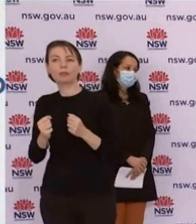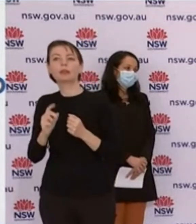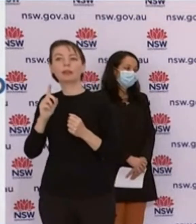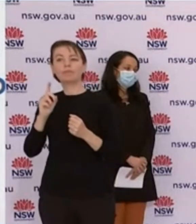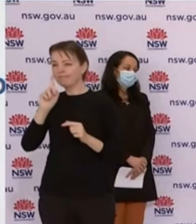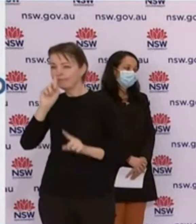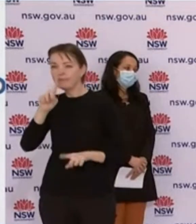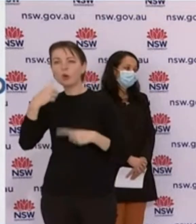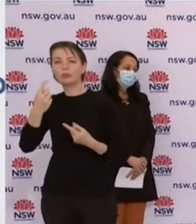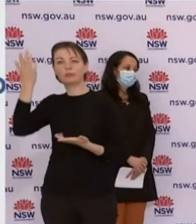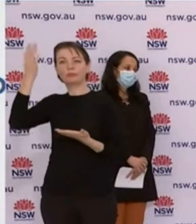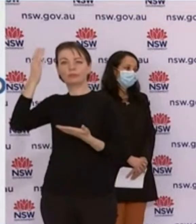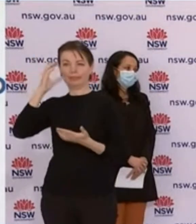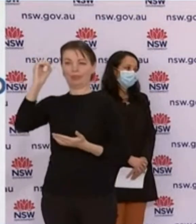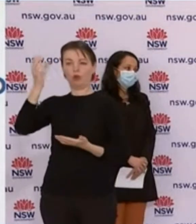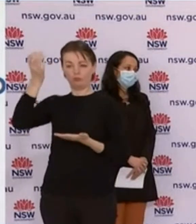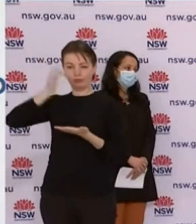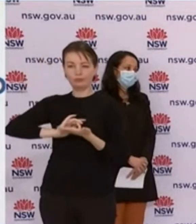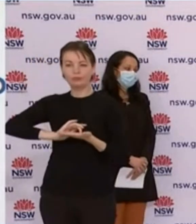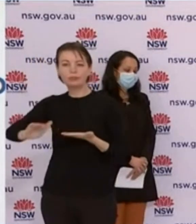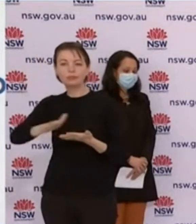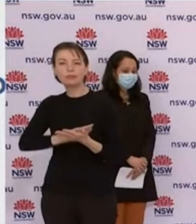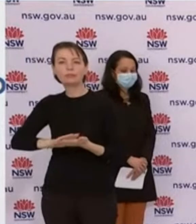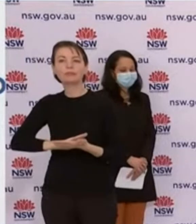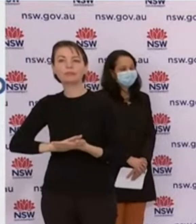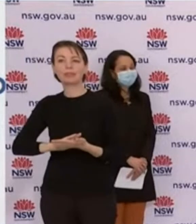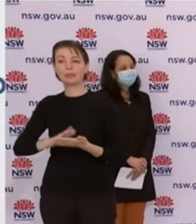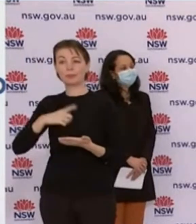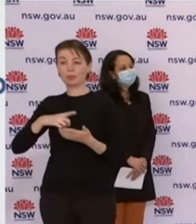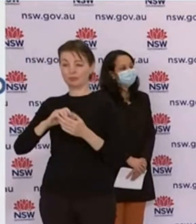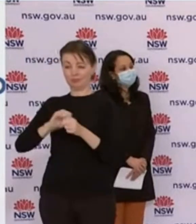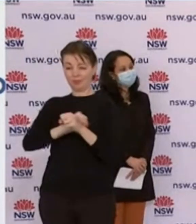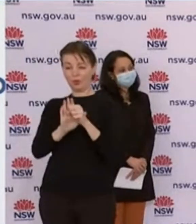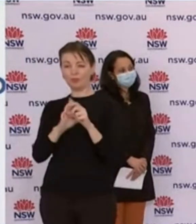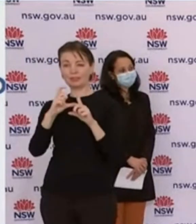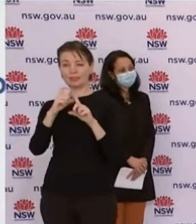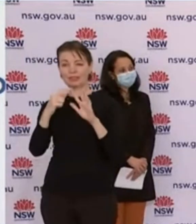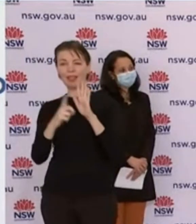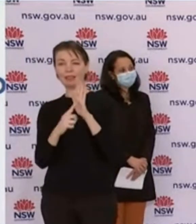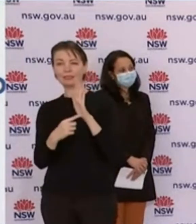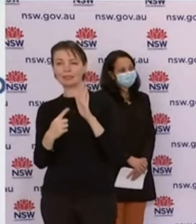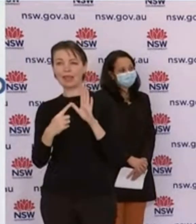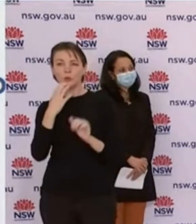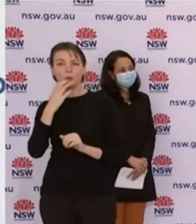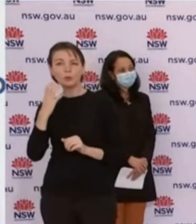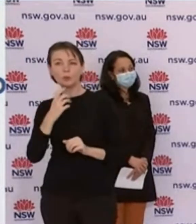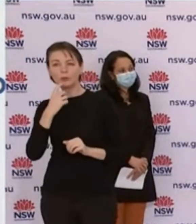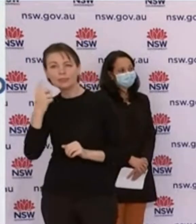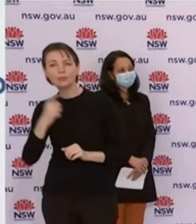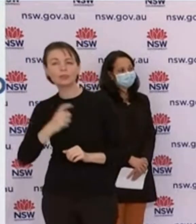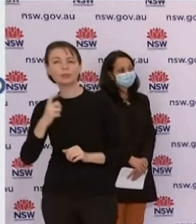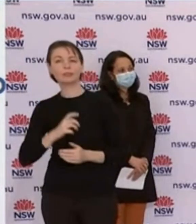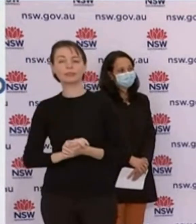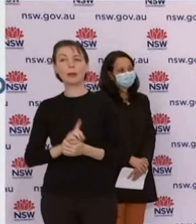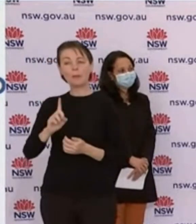those case numbers will rise, because that's the way Delta works. But so long as you have high rates of vaccination, COVID safety plans